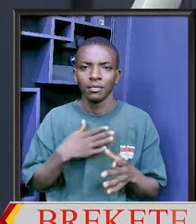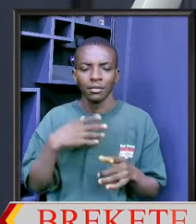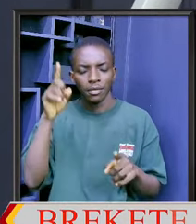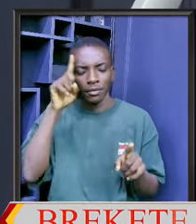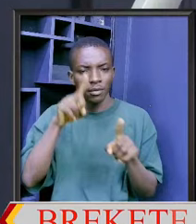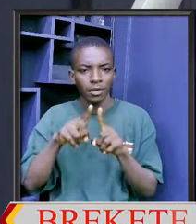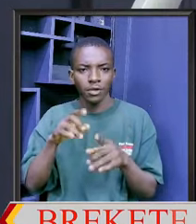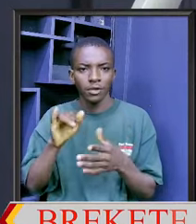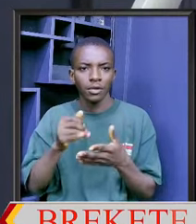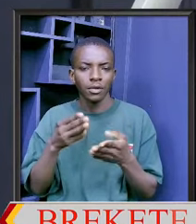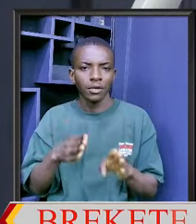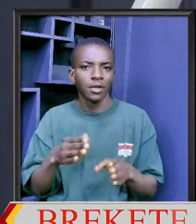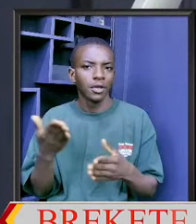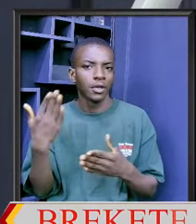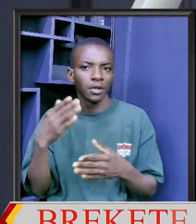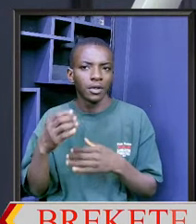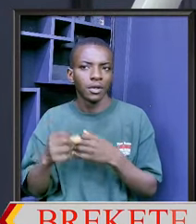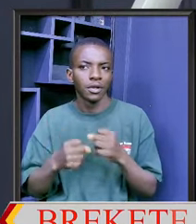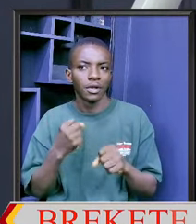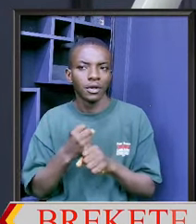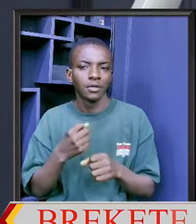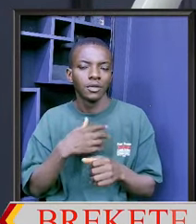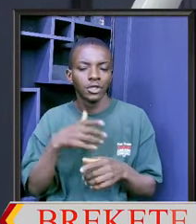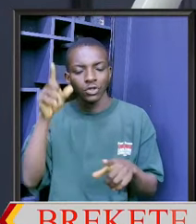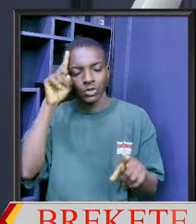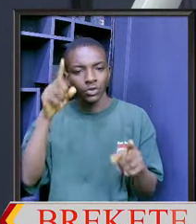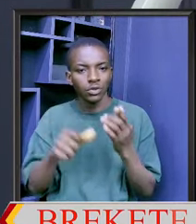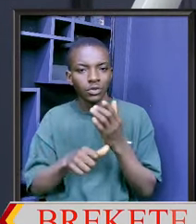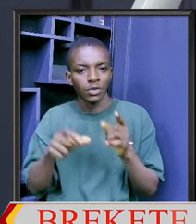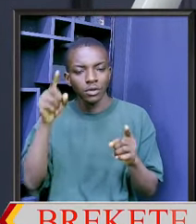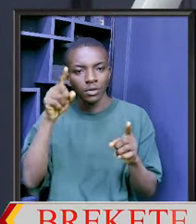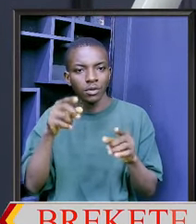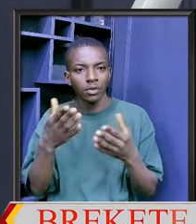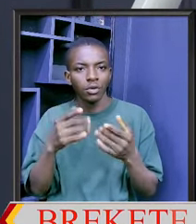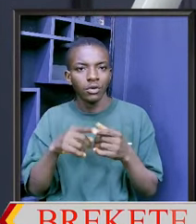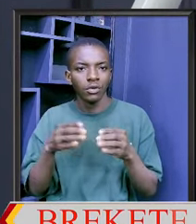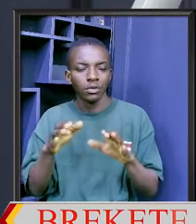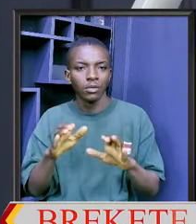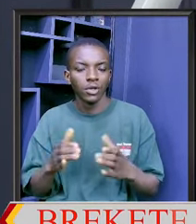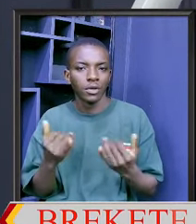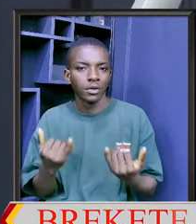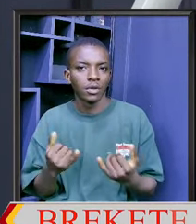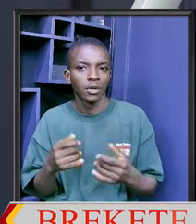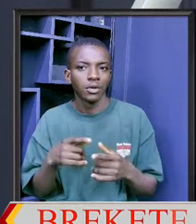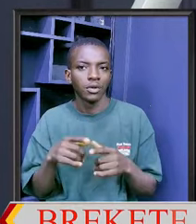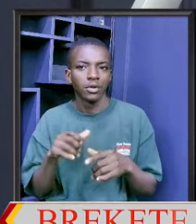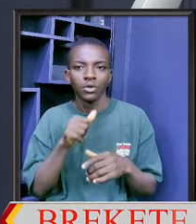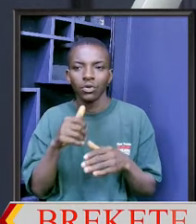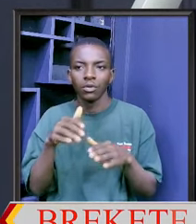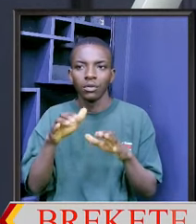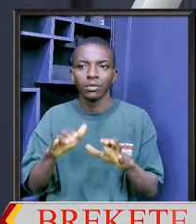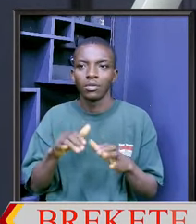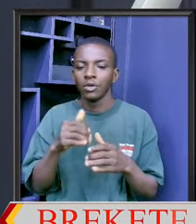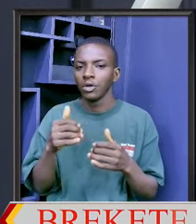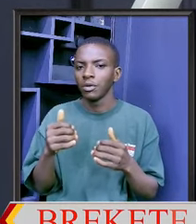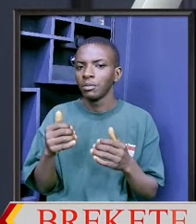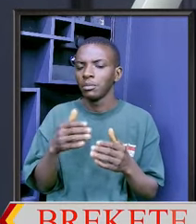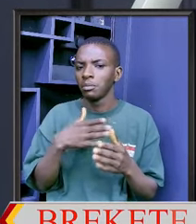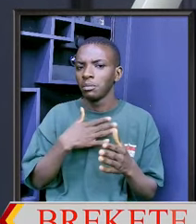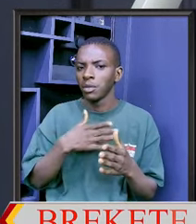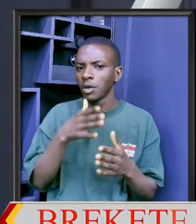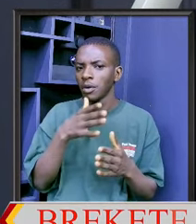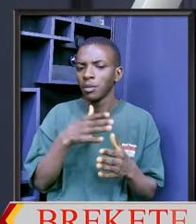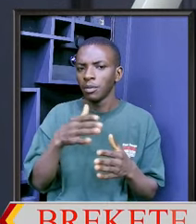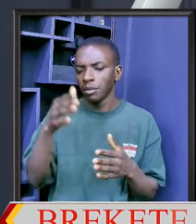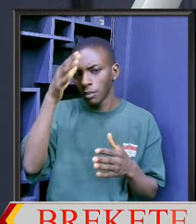brother died last year, sir. He's my senior brother. So we want to bury him now. They say we do not bury my mother. We do not bury